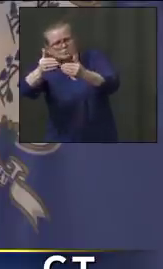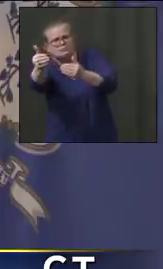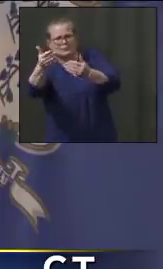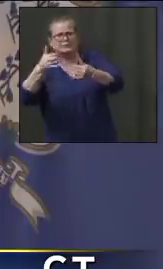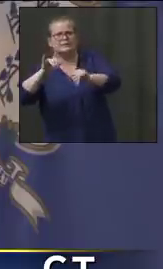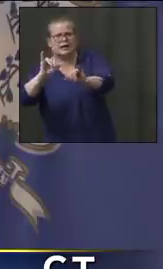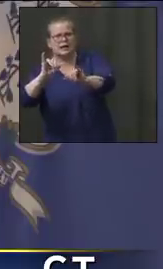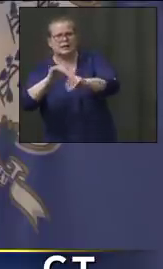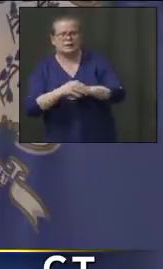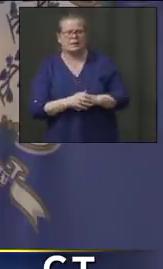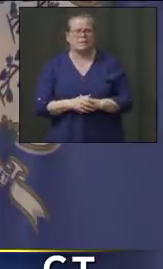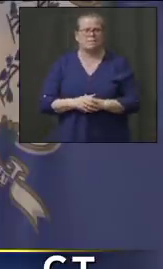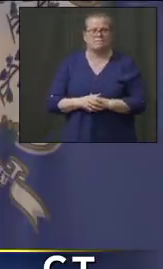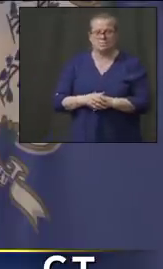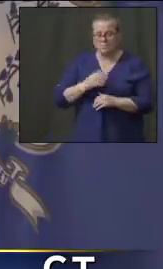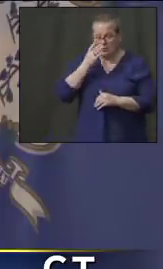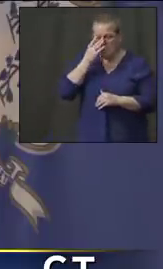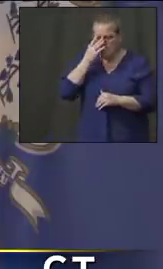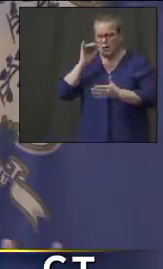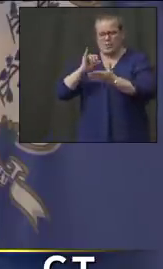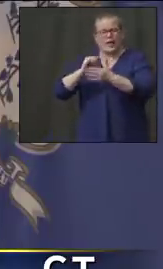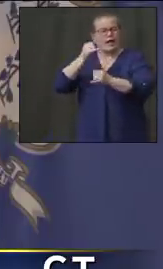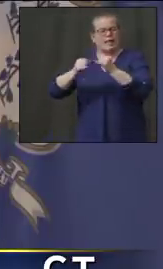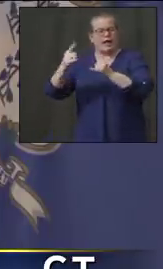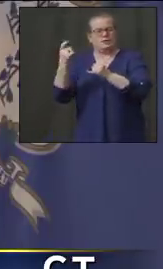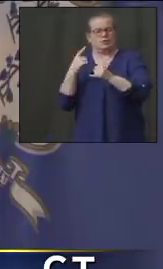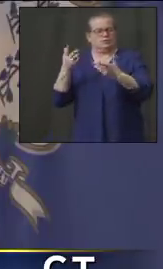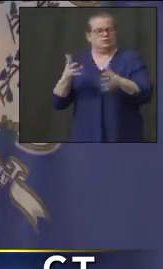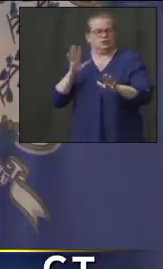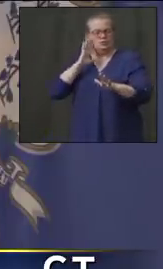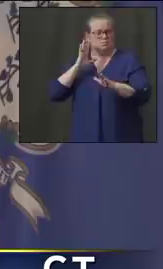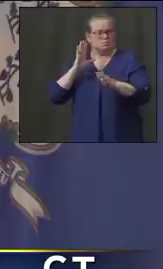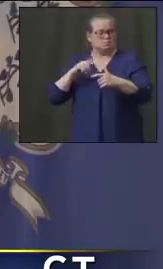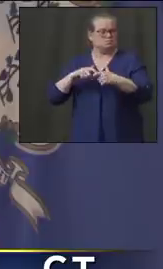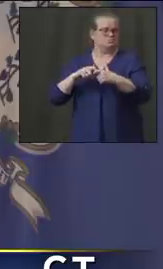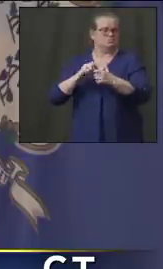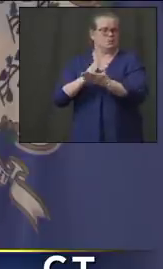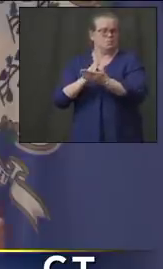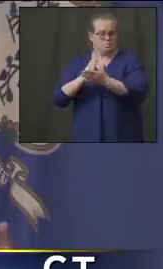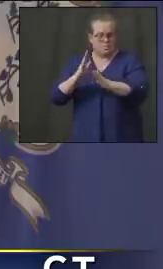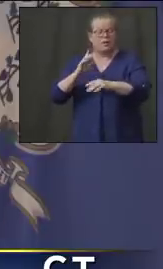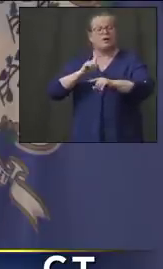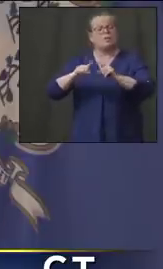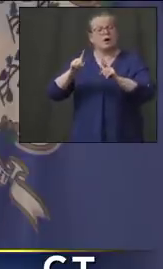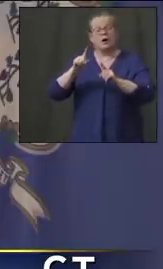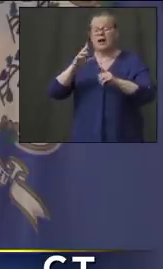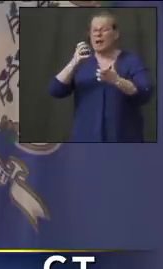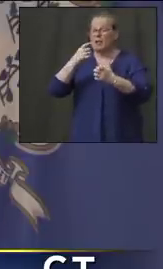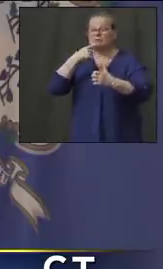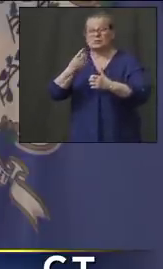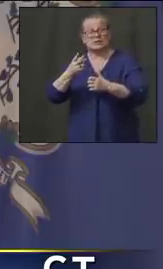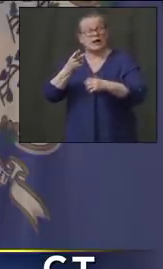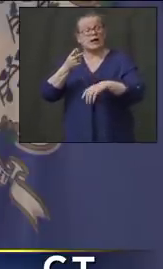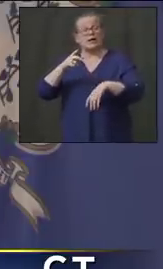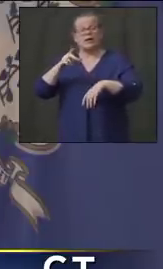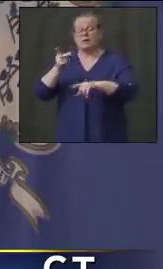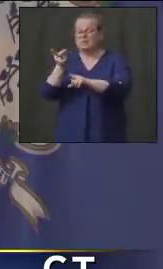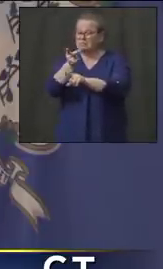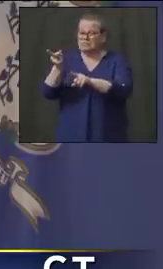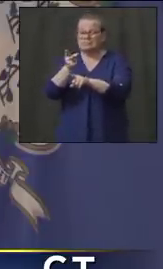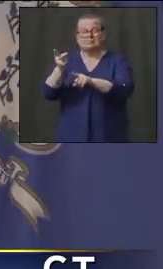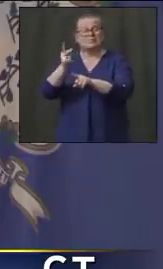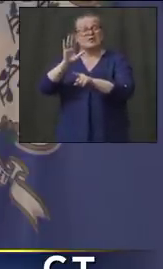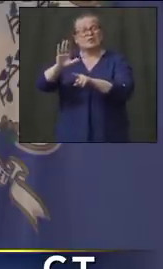of professionals you've put together, Dr. Ko on the scientific side, the very best and the brightest that we can do to lend